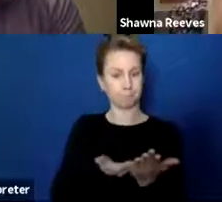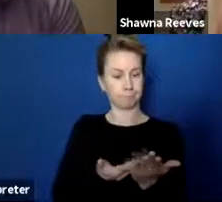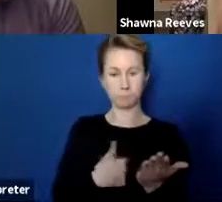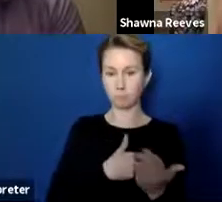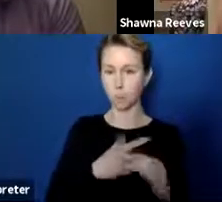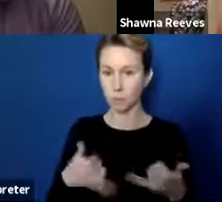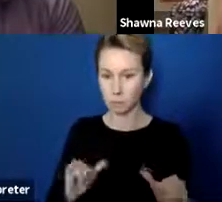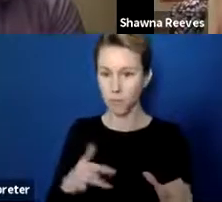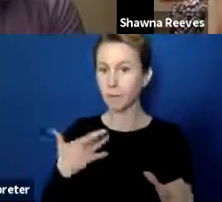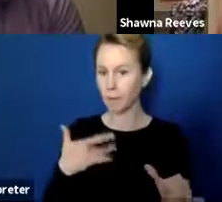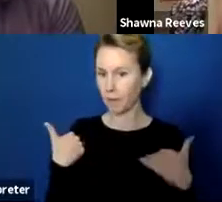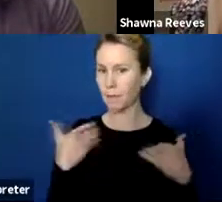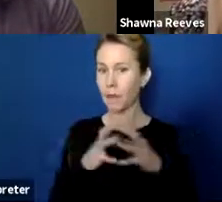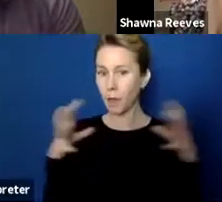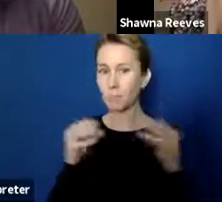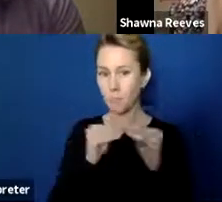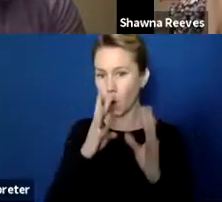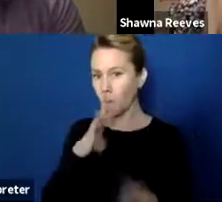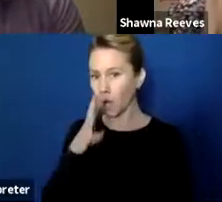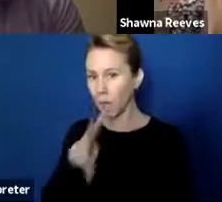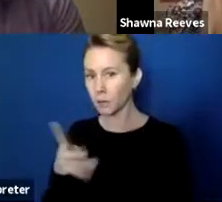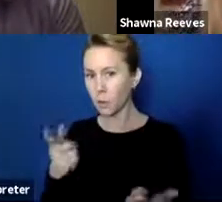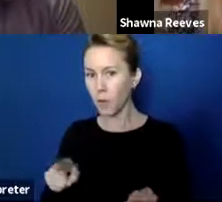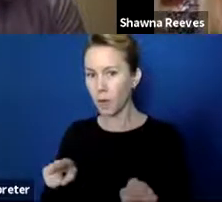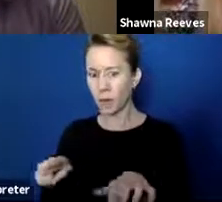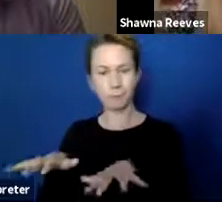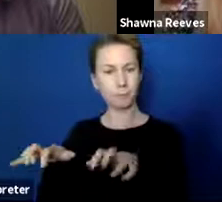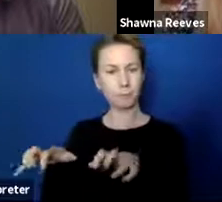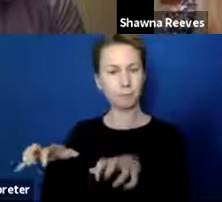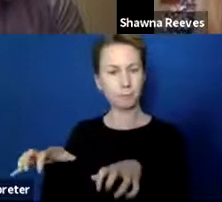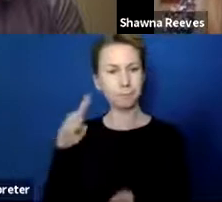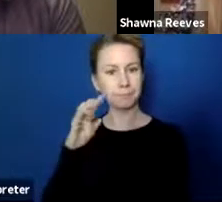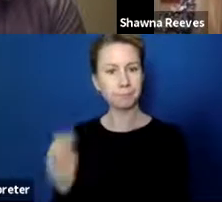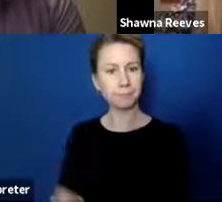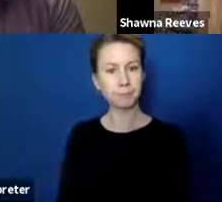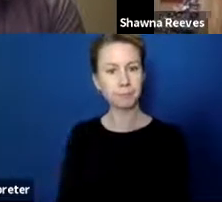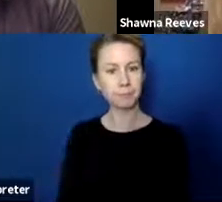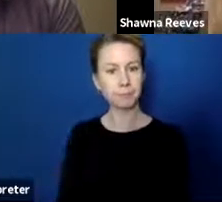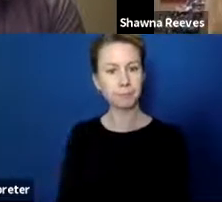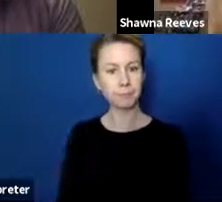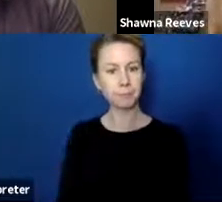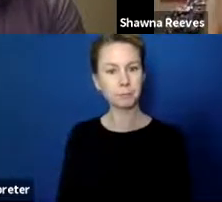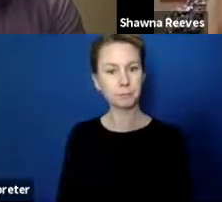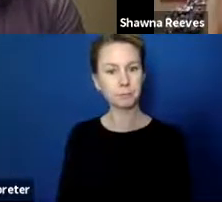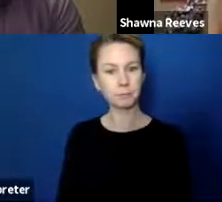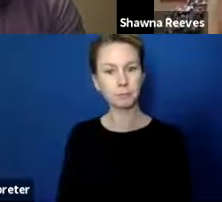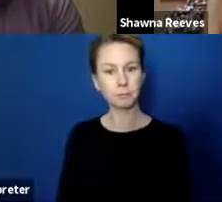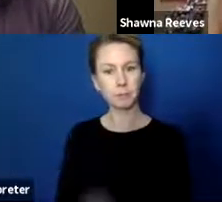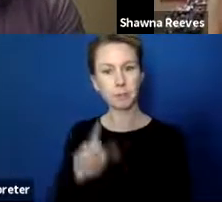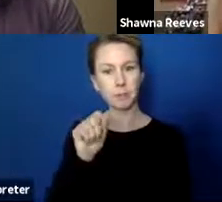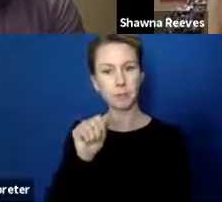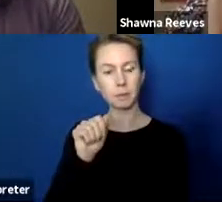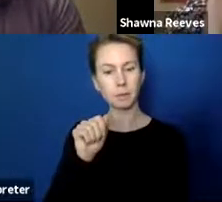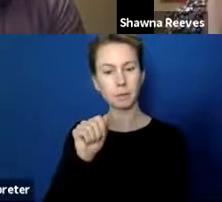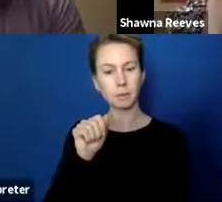elder abuse complaints. Increase in neglect coming in from these mandated reporters who are outside of the skilled